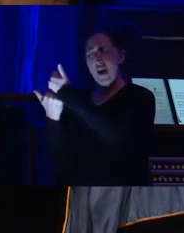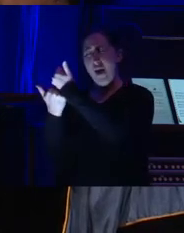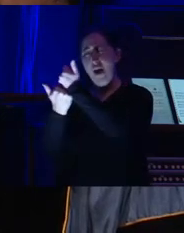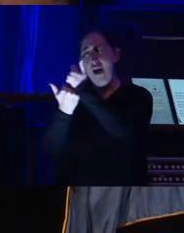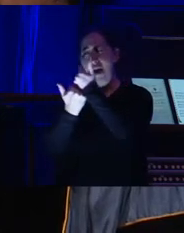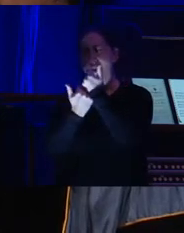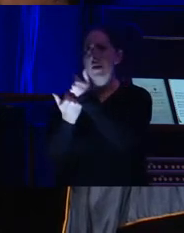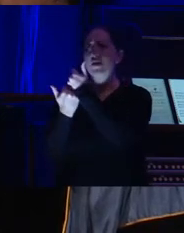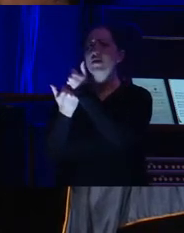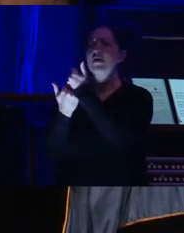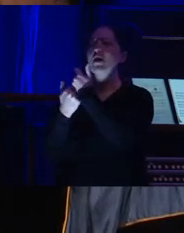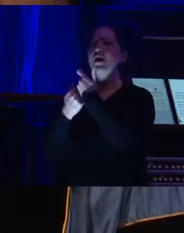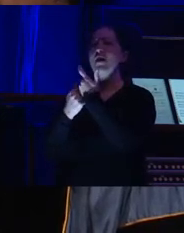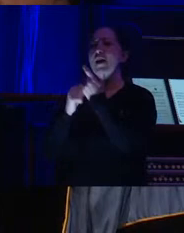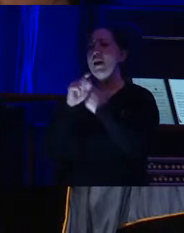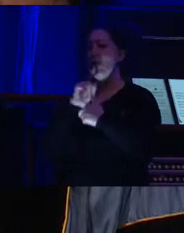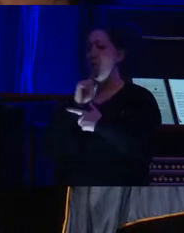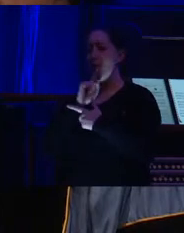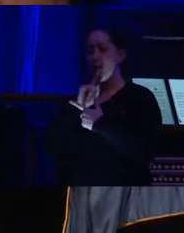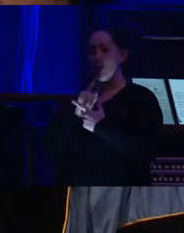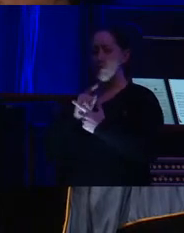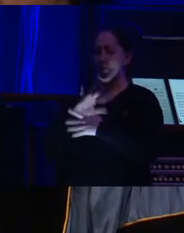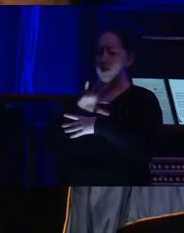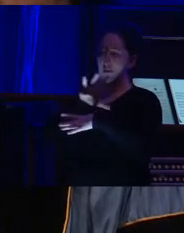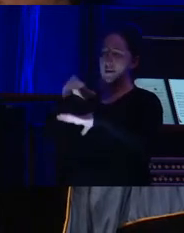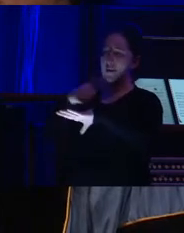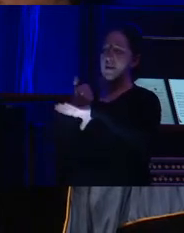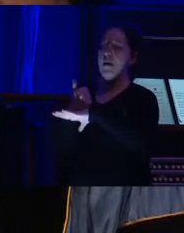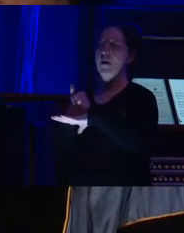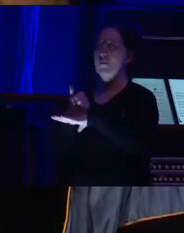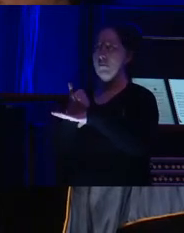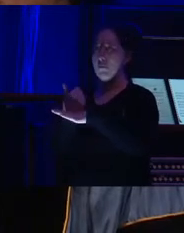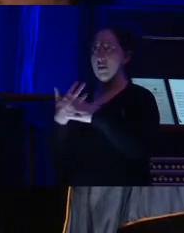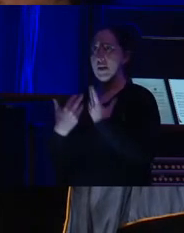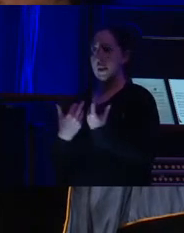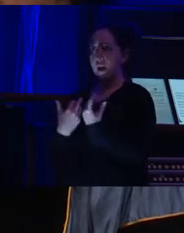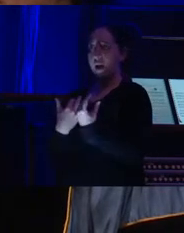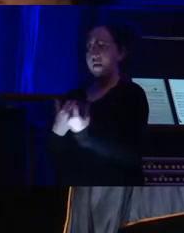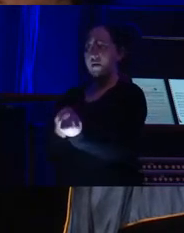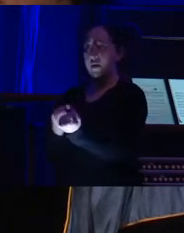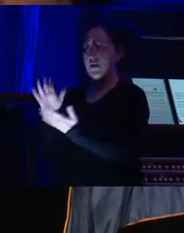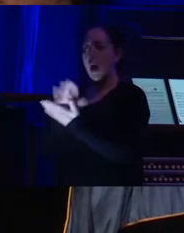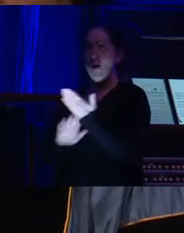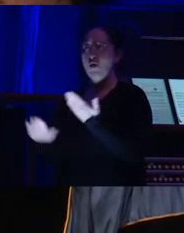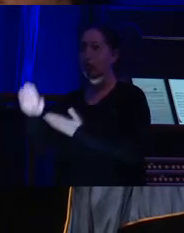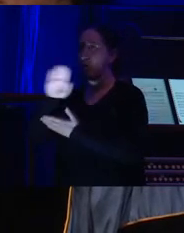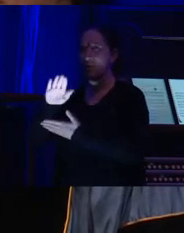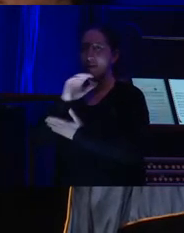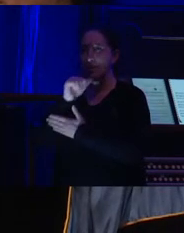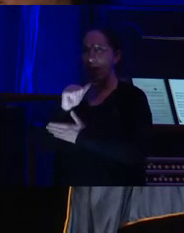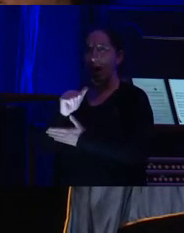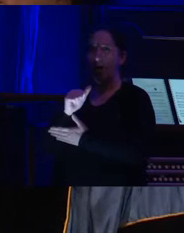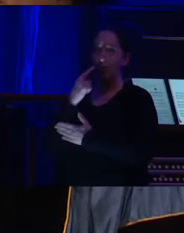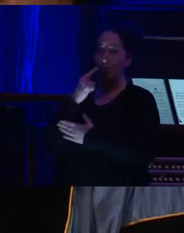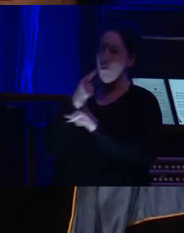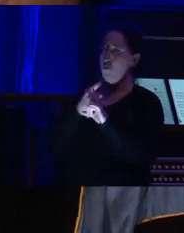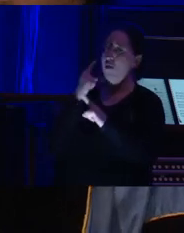cause and a restored confidence on which to build higher learning's contributions to the public